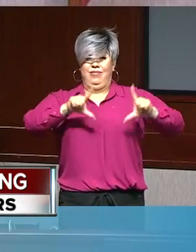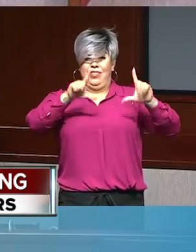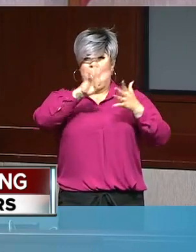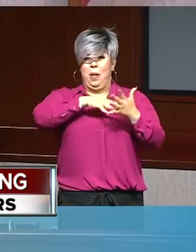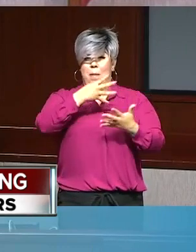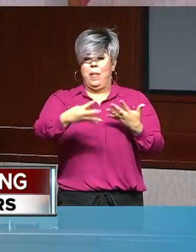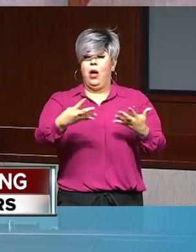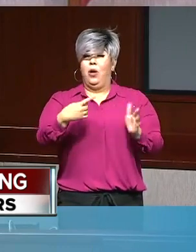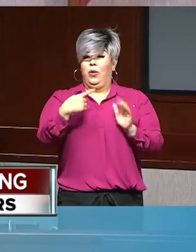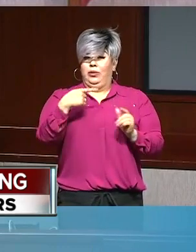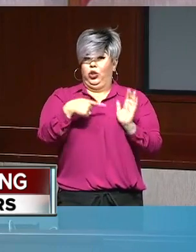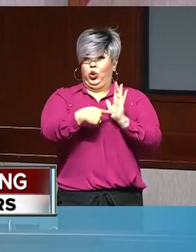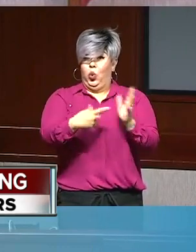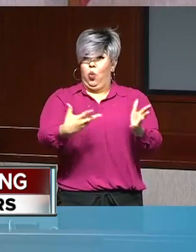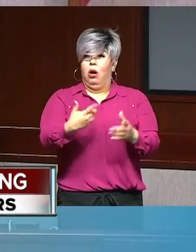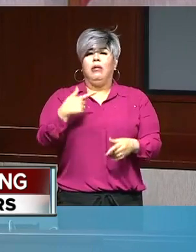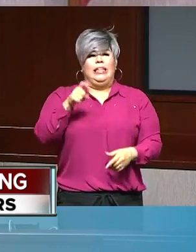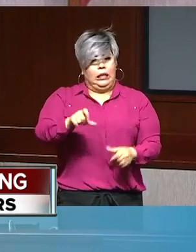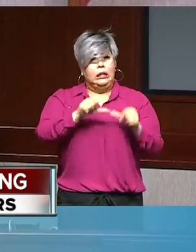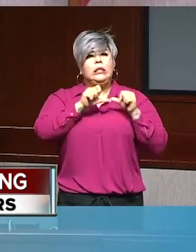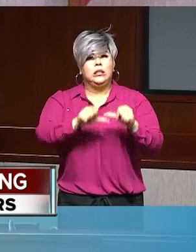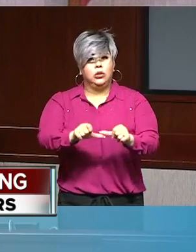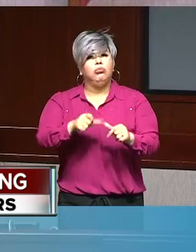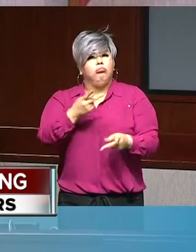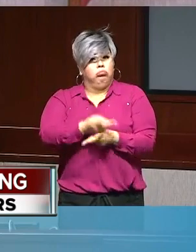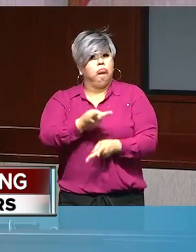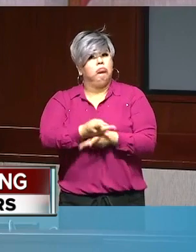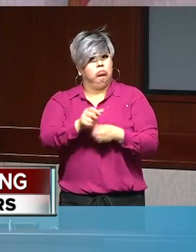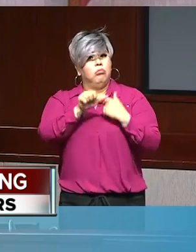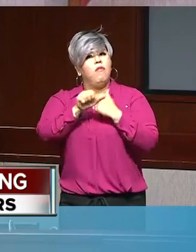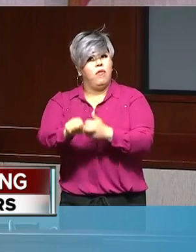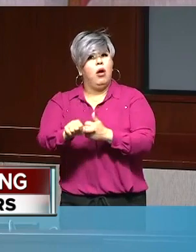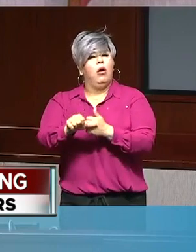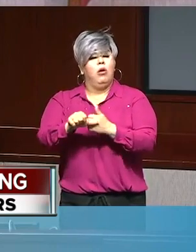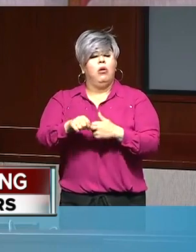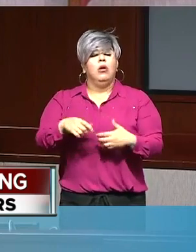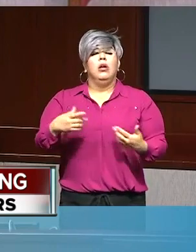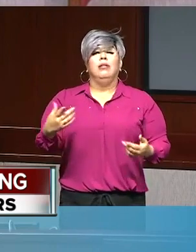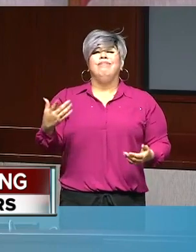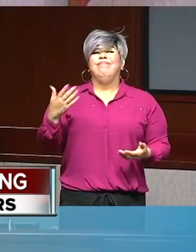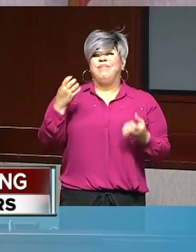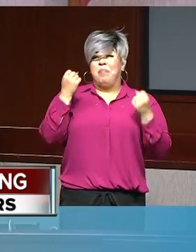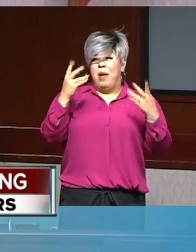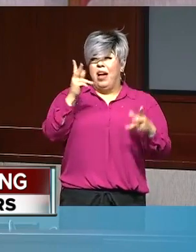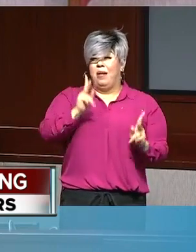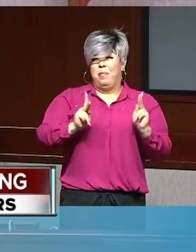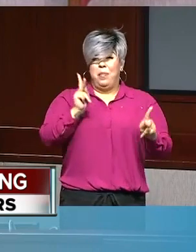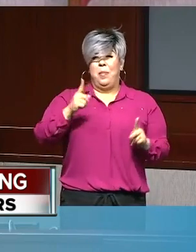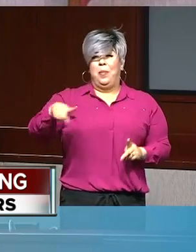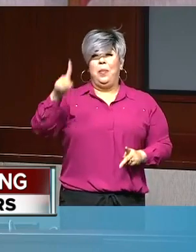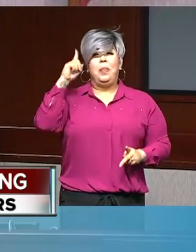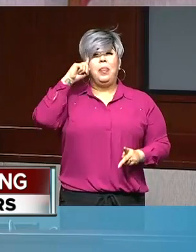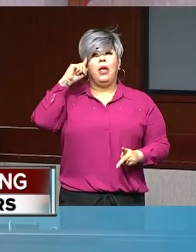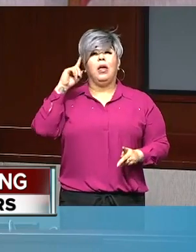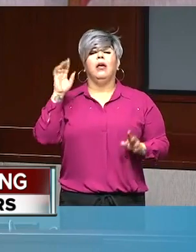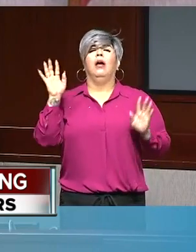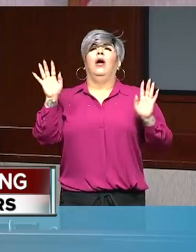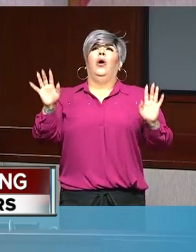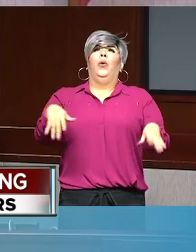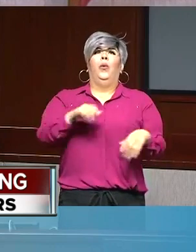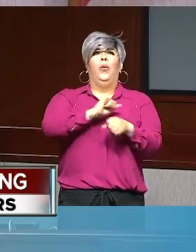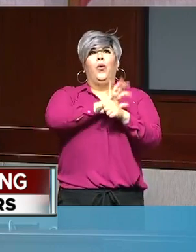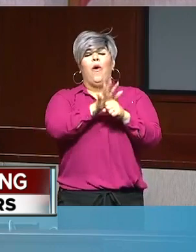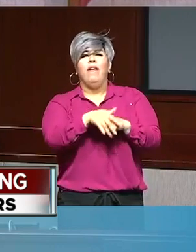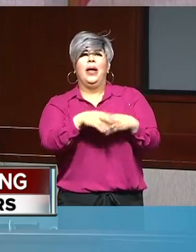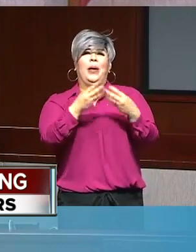continue those efforts, and although we want to think that COVID-19 is something that has passed us by,